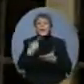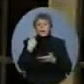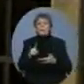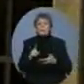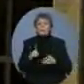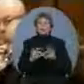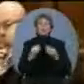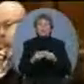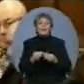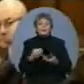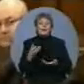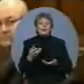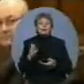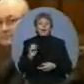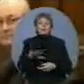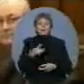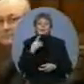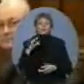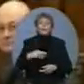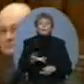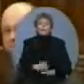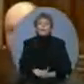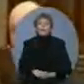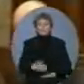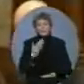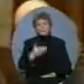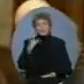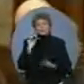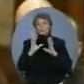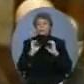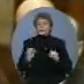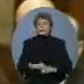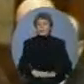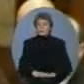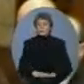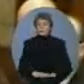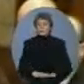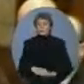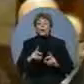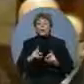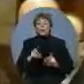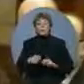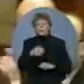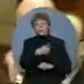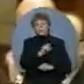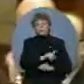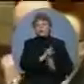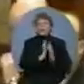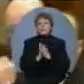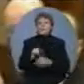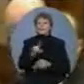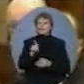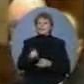Finance. Well, thank you, Mr. Speaker, and perhaps that Honourable Member should ask his Finance Minister of Ontario, because that's an Ontario